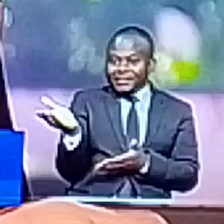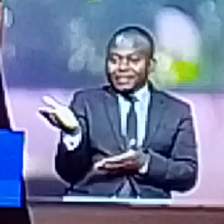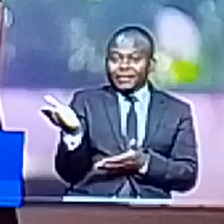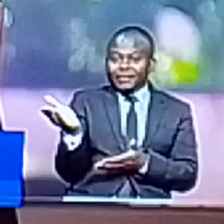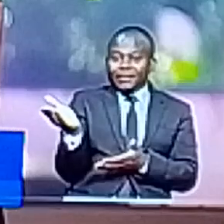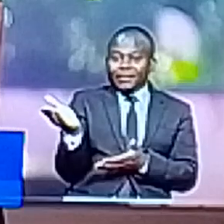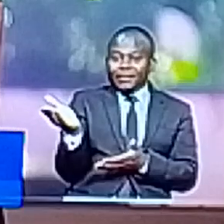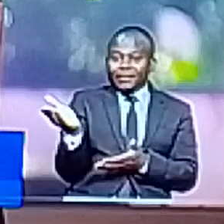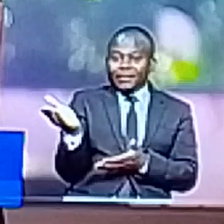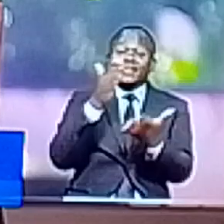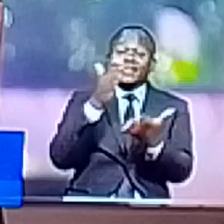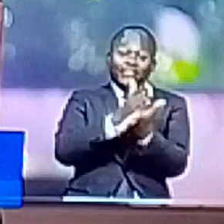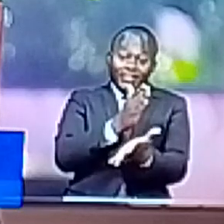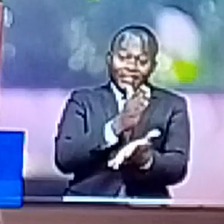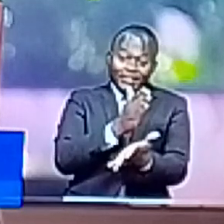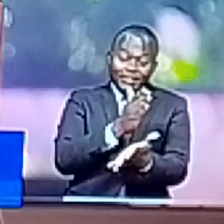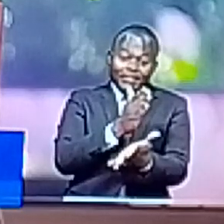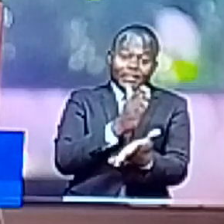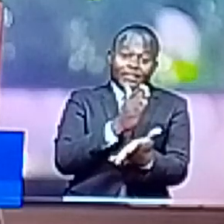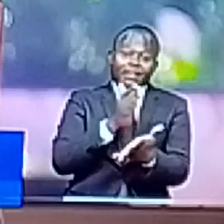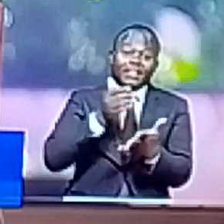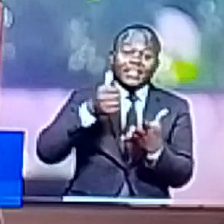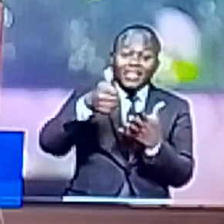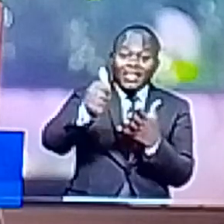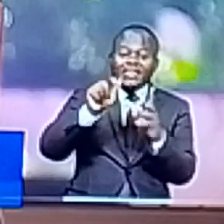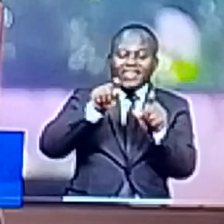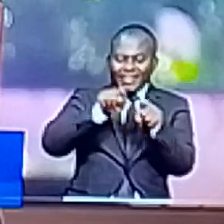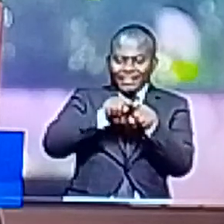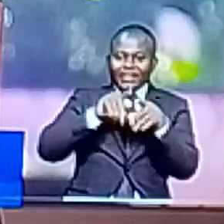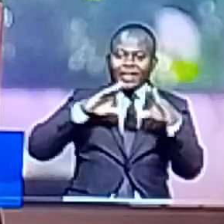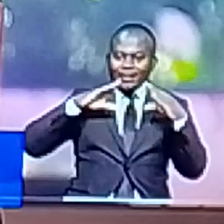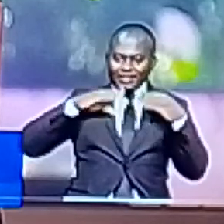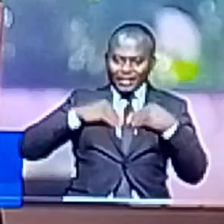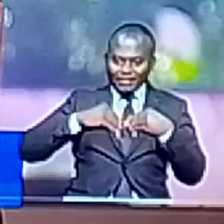In fact, by the way, they even accept